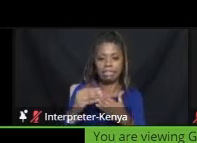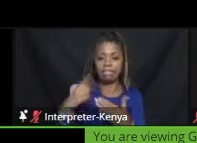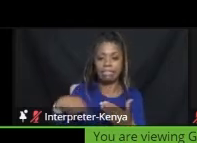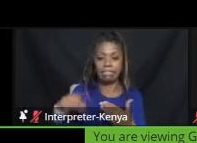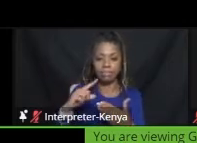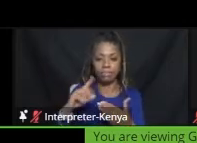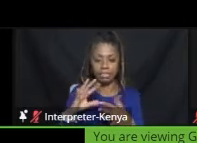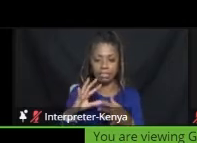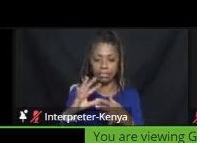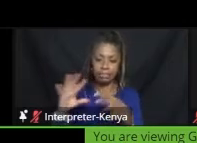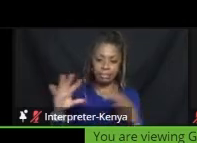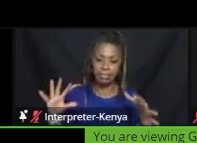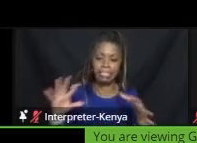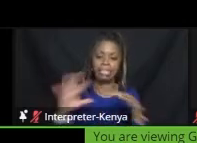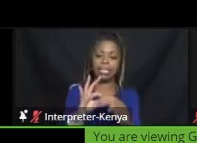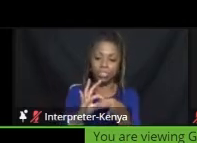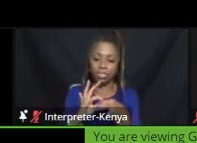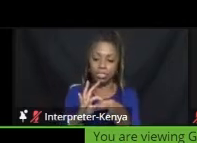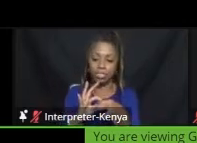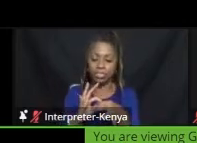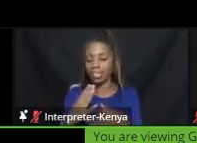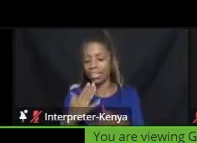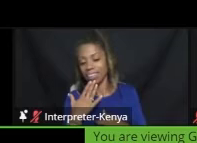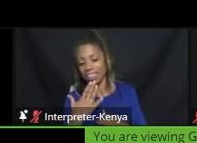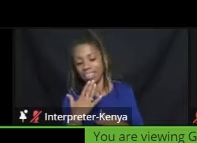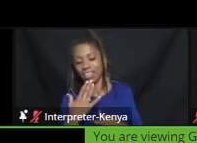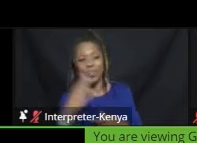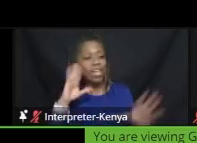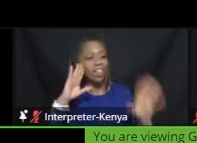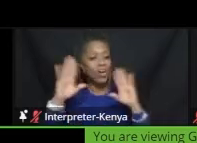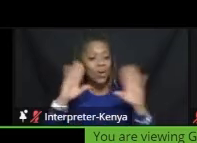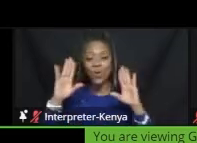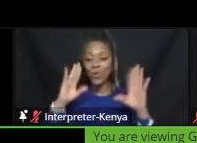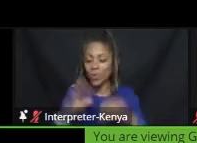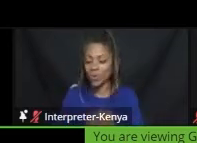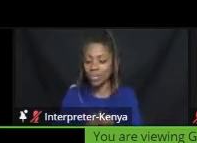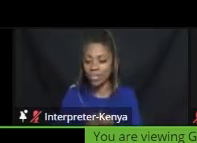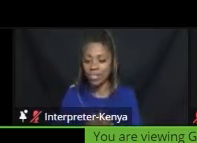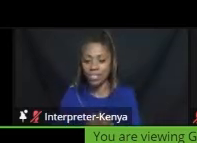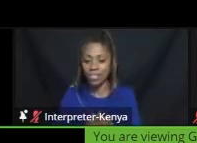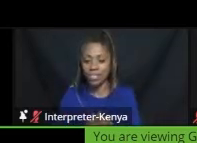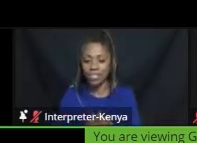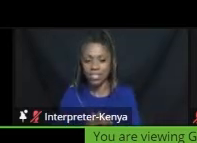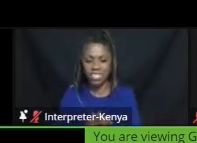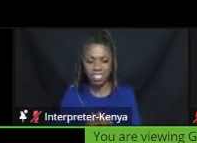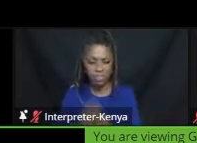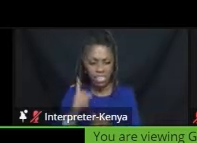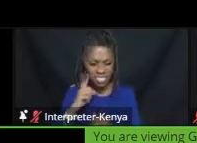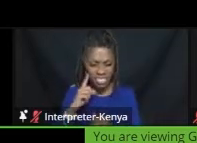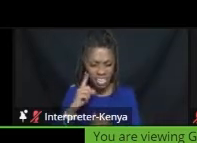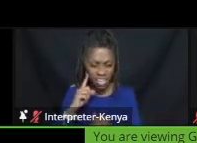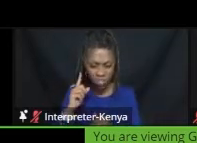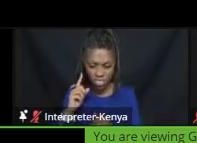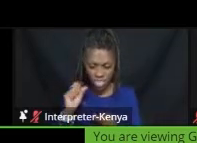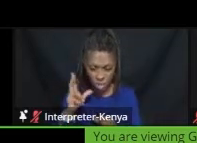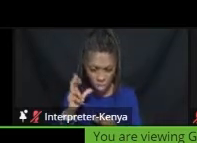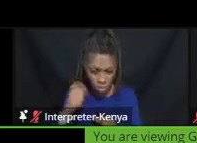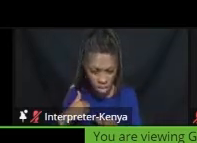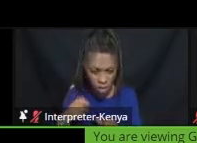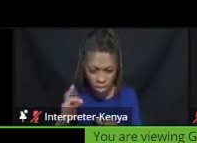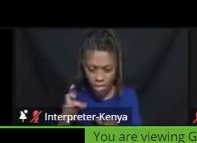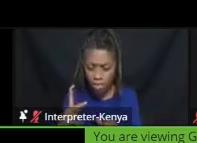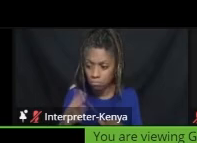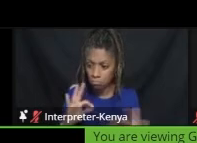activity. Thank you, Donnie. Hello, everyone. How's my volume? It's